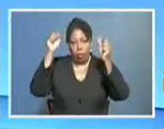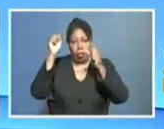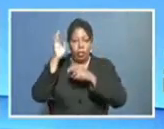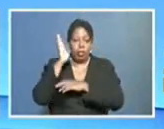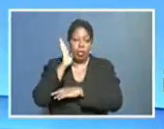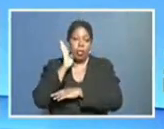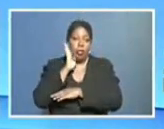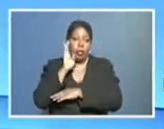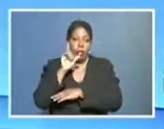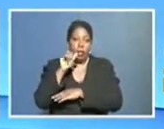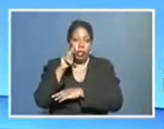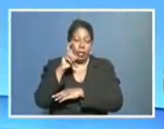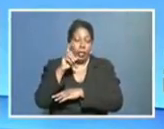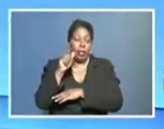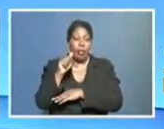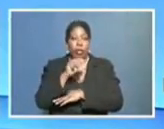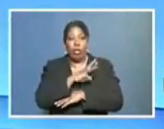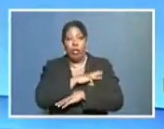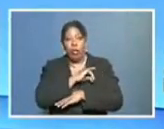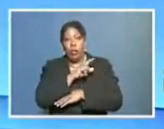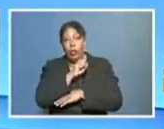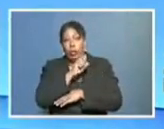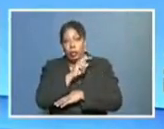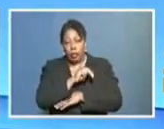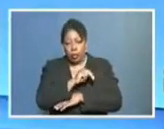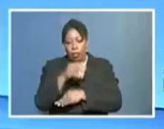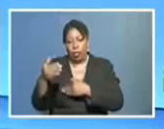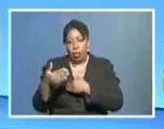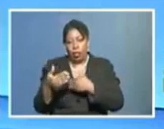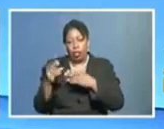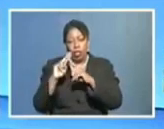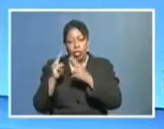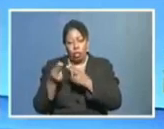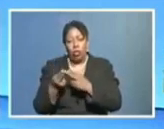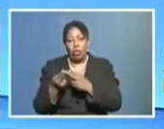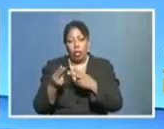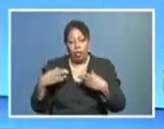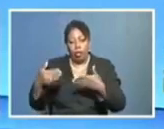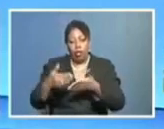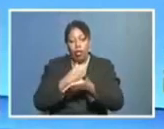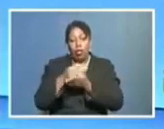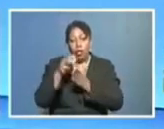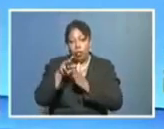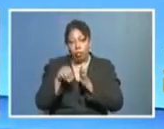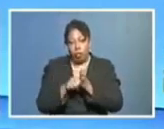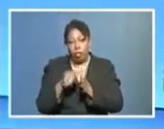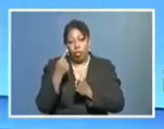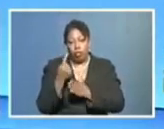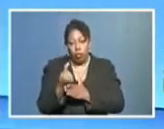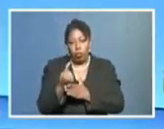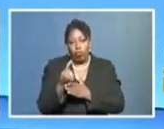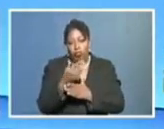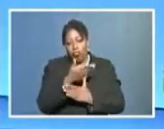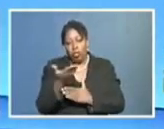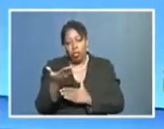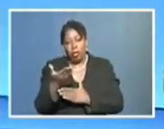Wilson last evening. The announcement coming as the union moves closer to sealing a new industrial agreement, with just a few minor